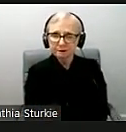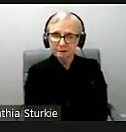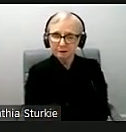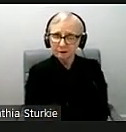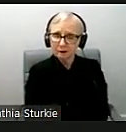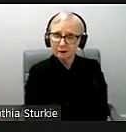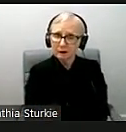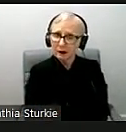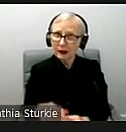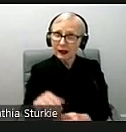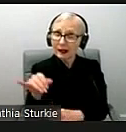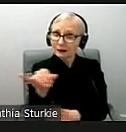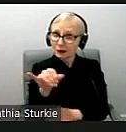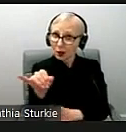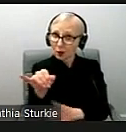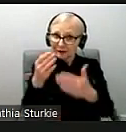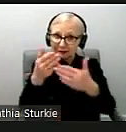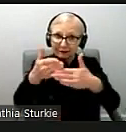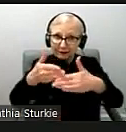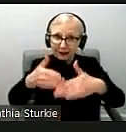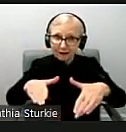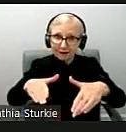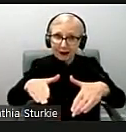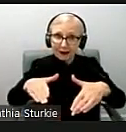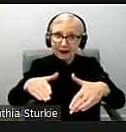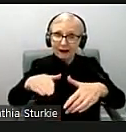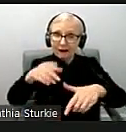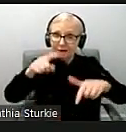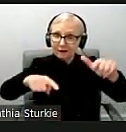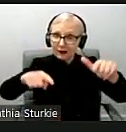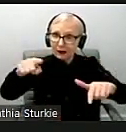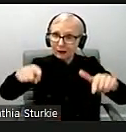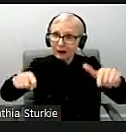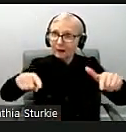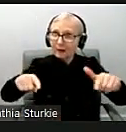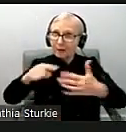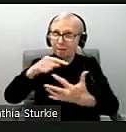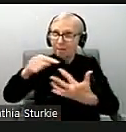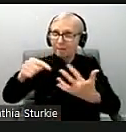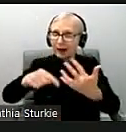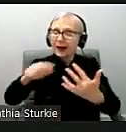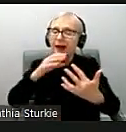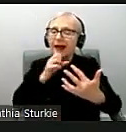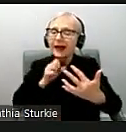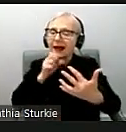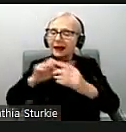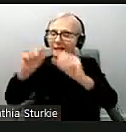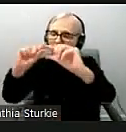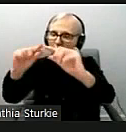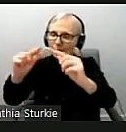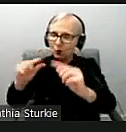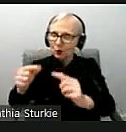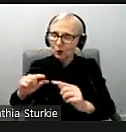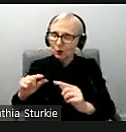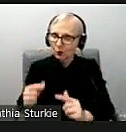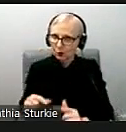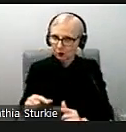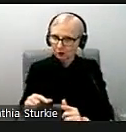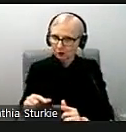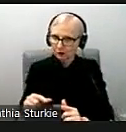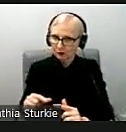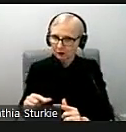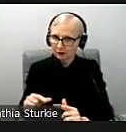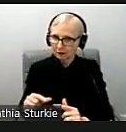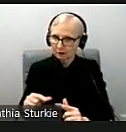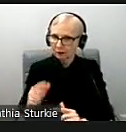And as always, we see quite a bit of variability among age groups. So this figure is showing you case trends by age